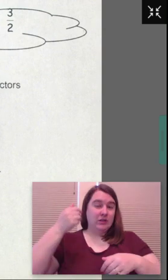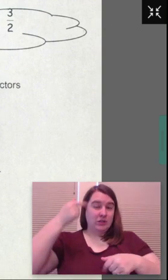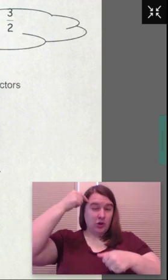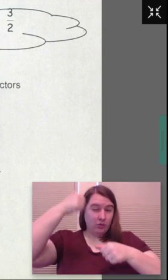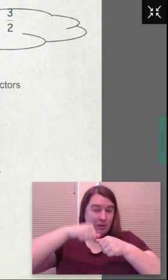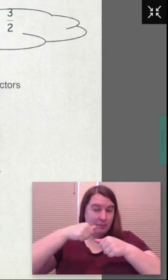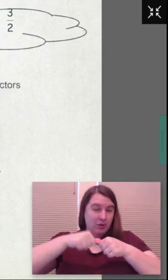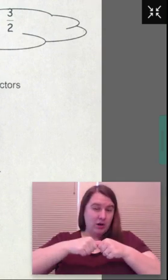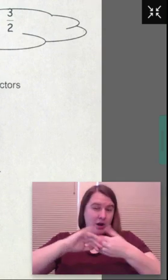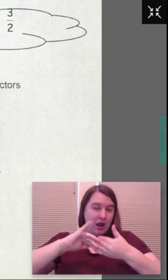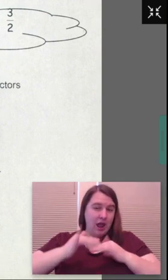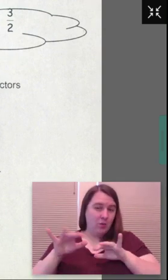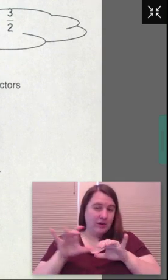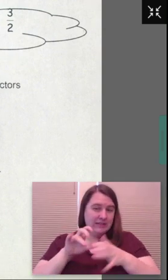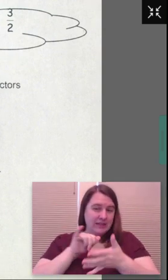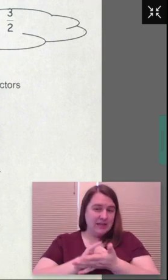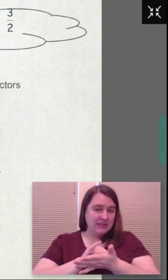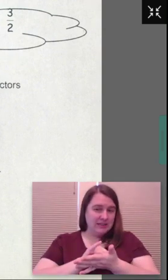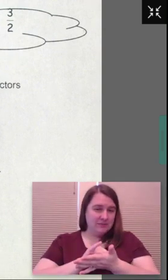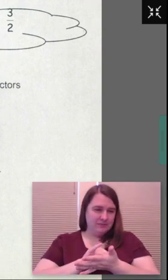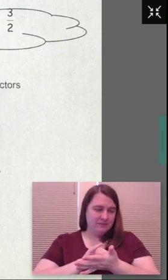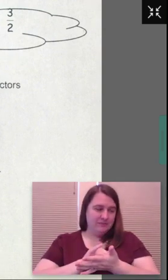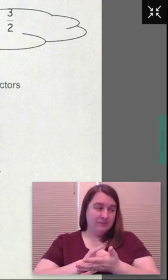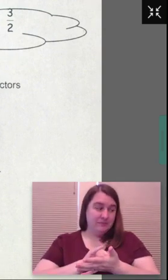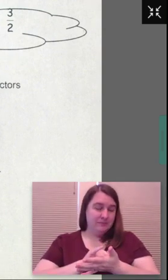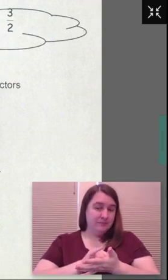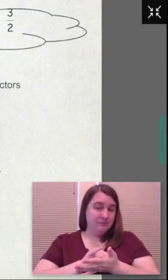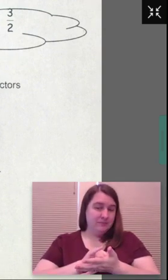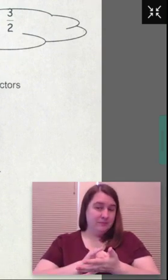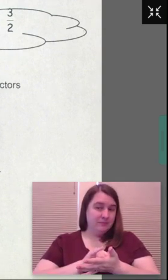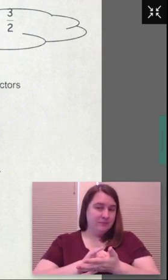So do y'all remember how we did this?